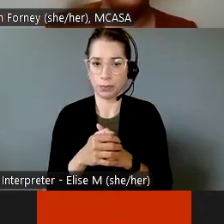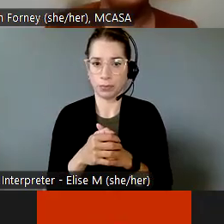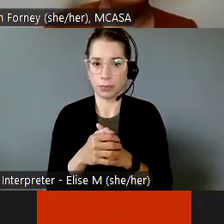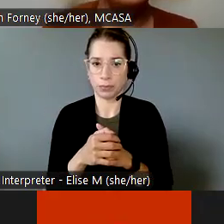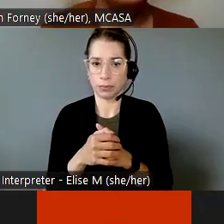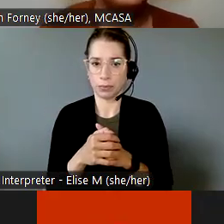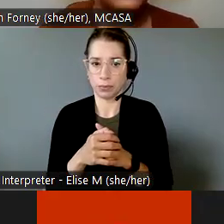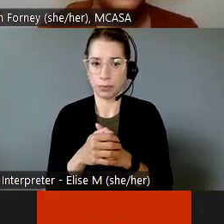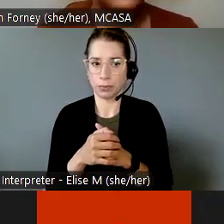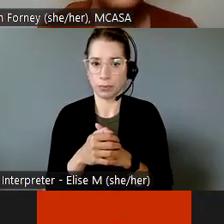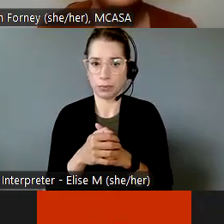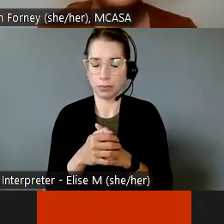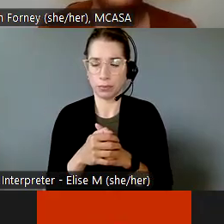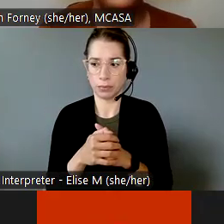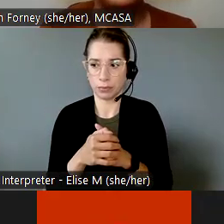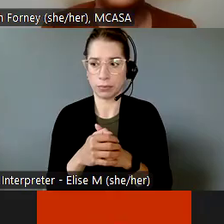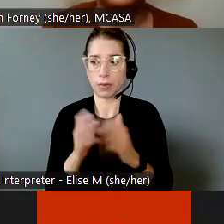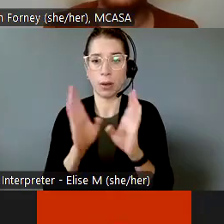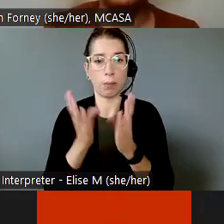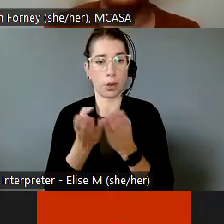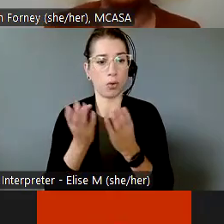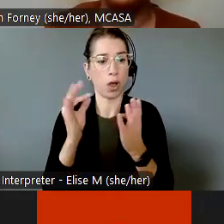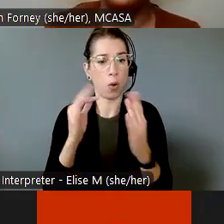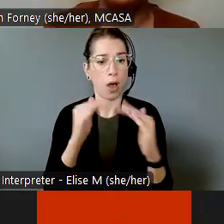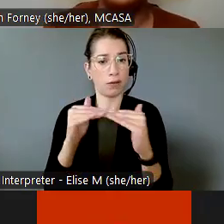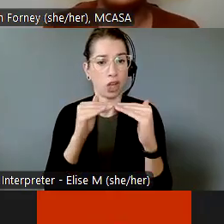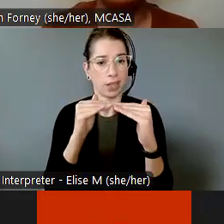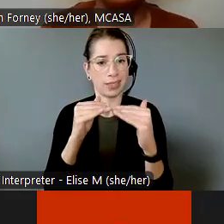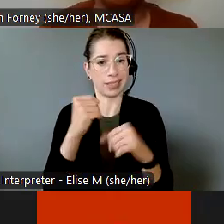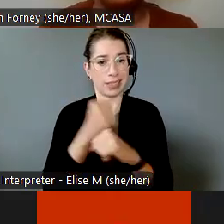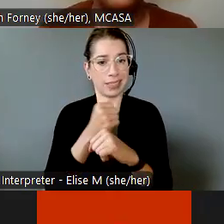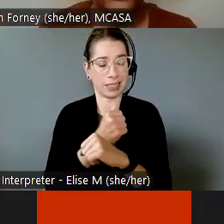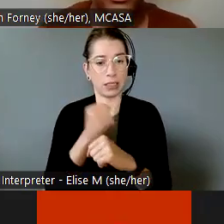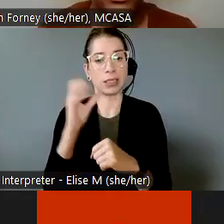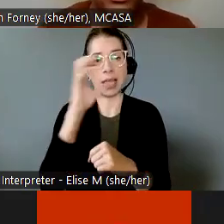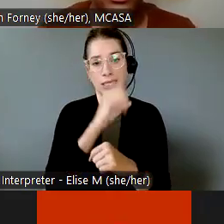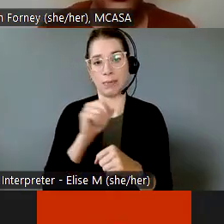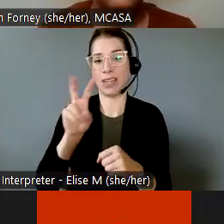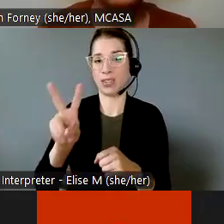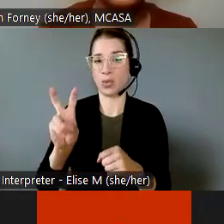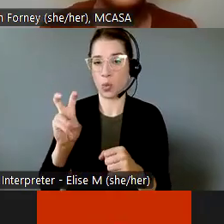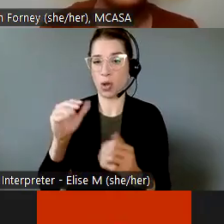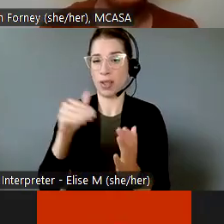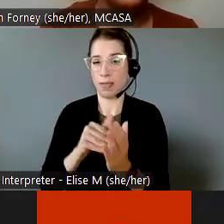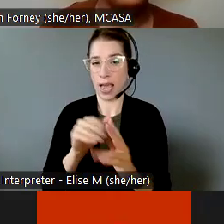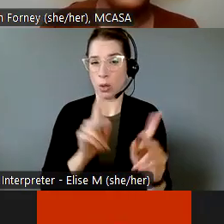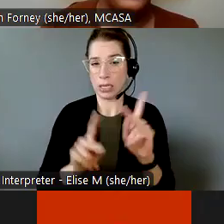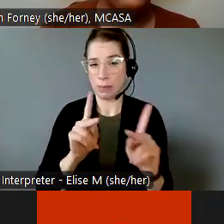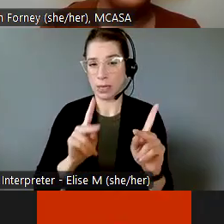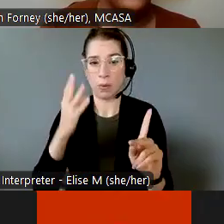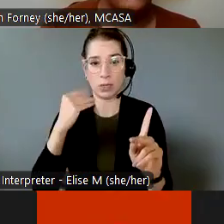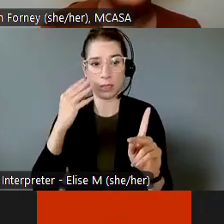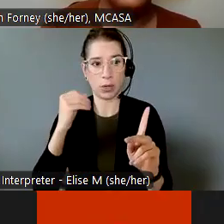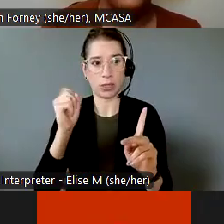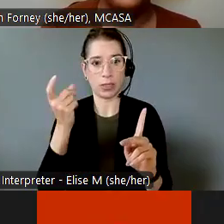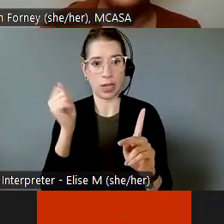The Bureau of Justice Statistics estimates that there's 200,000 people that are sexually abused